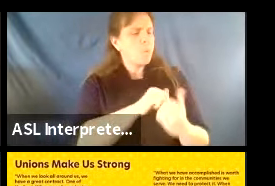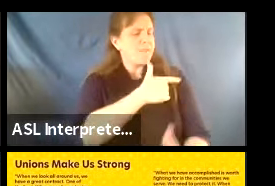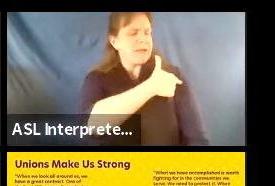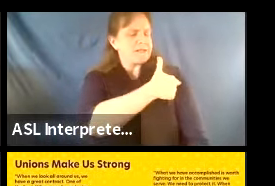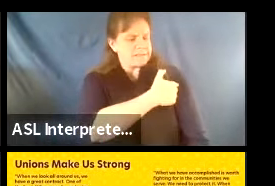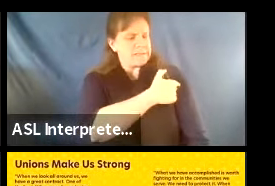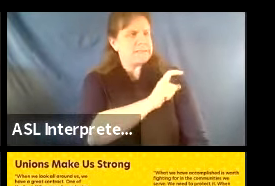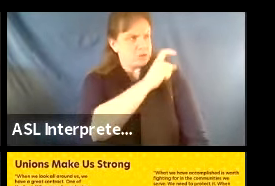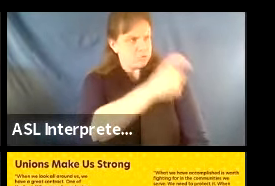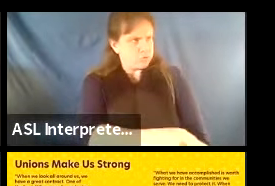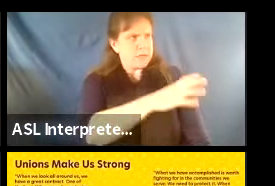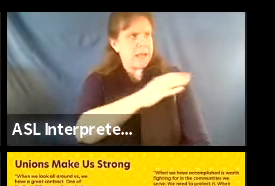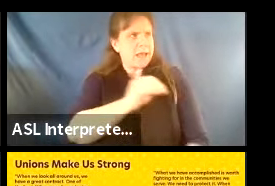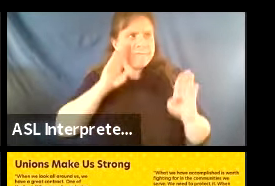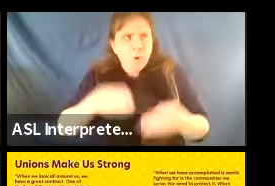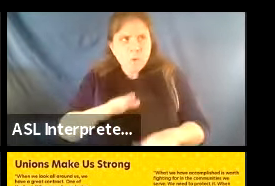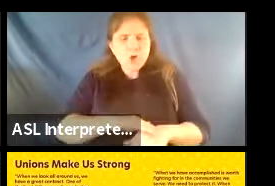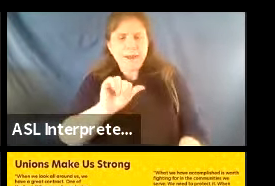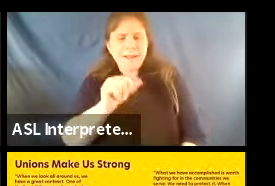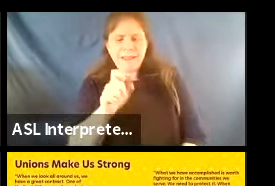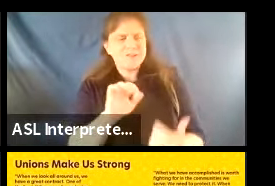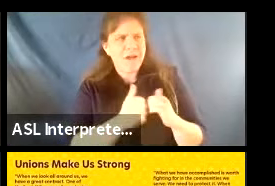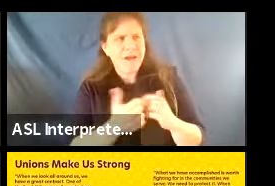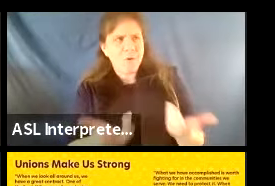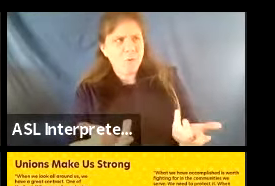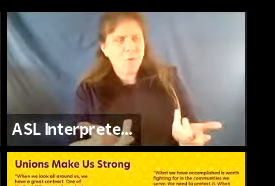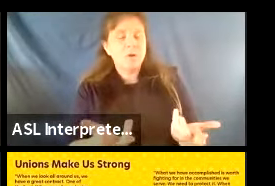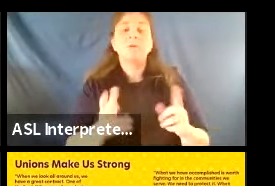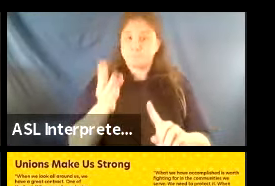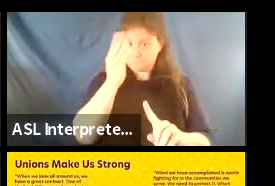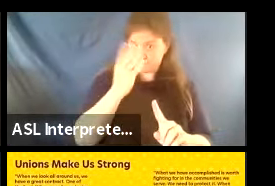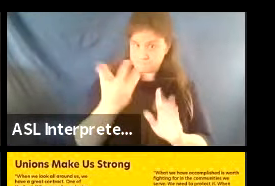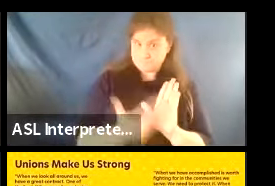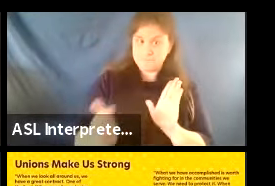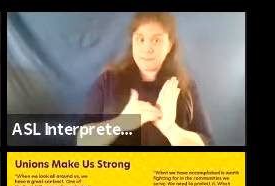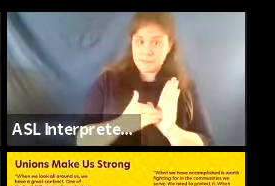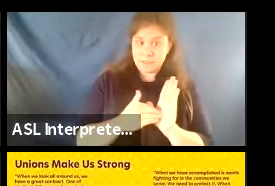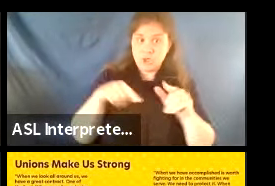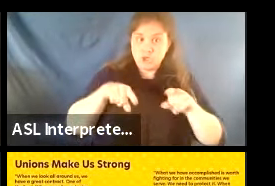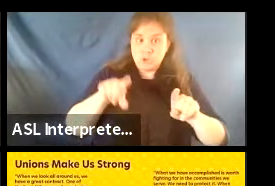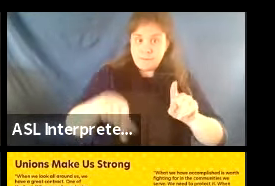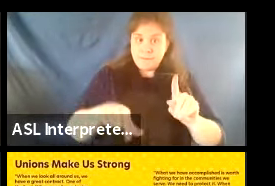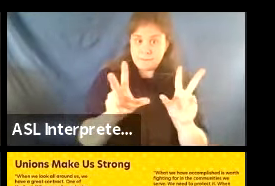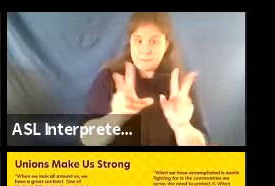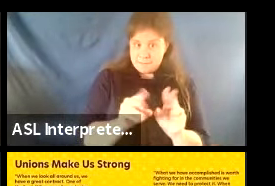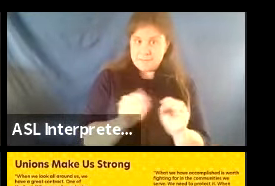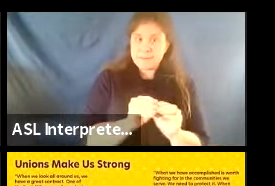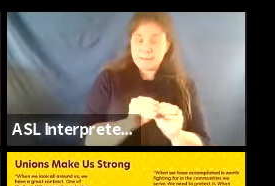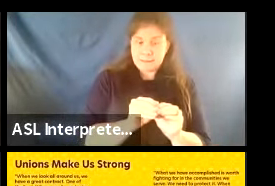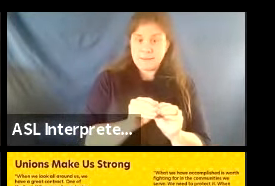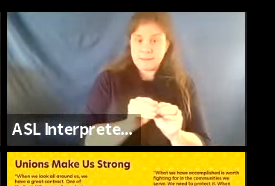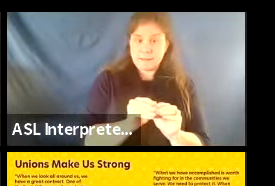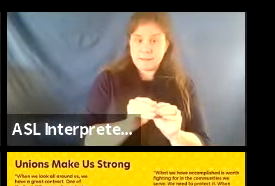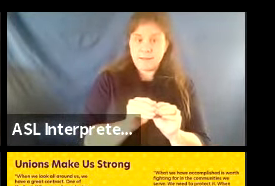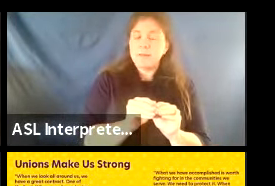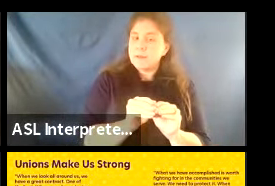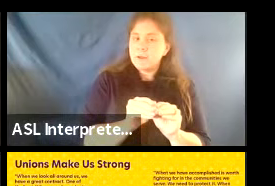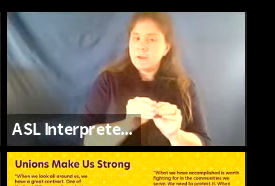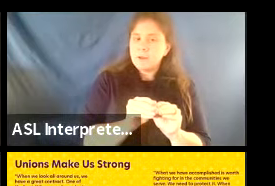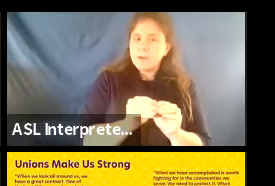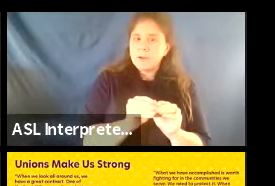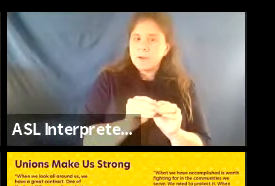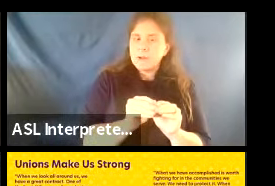And in a section of this meeting, we will hear from uh, GovOps,